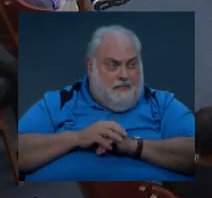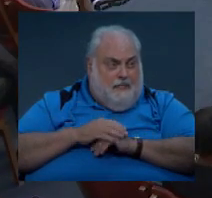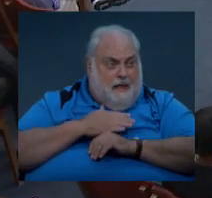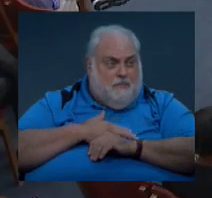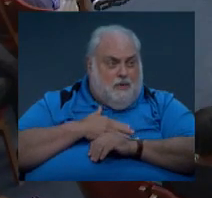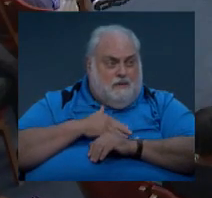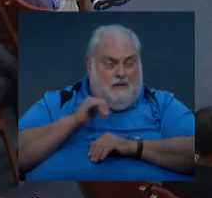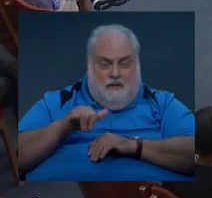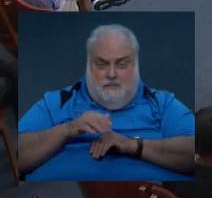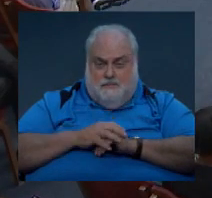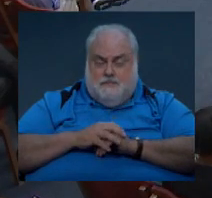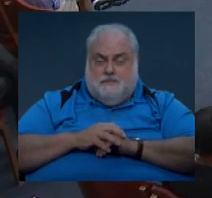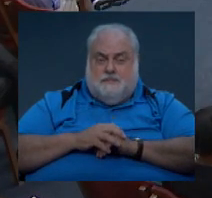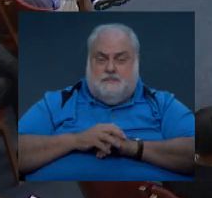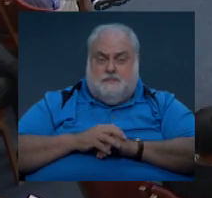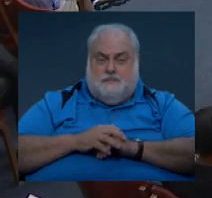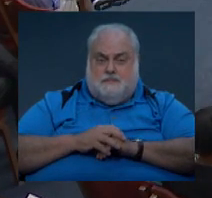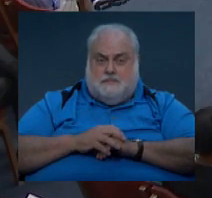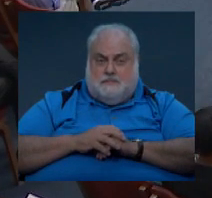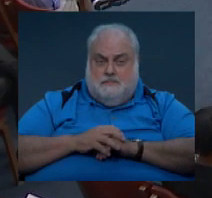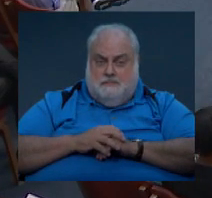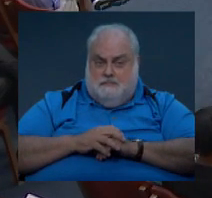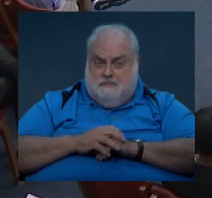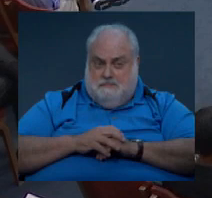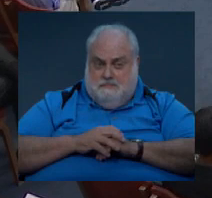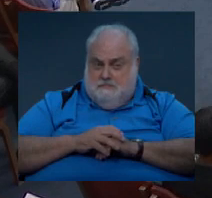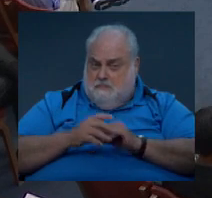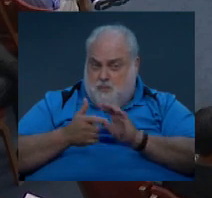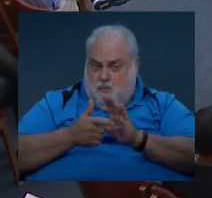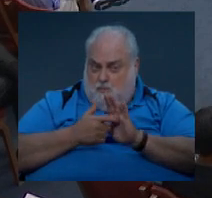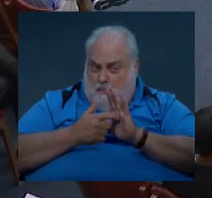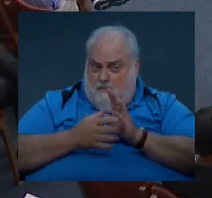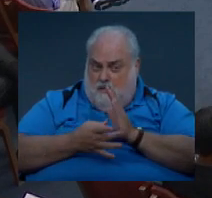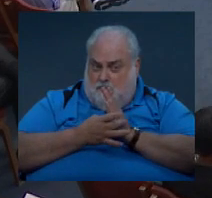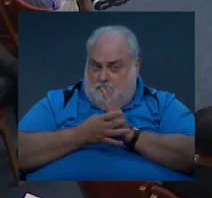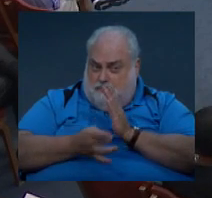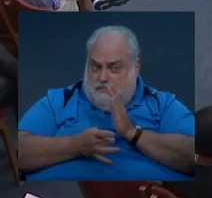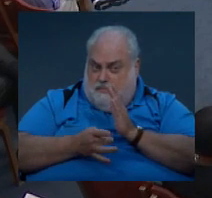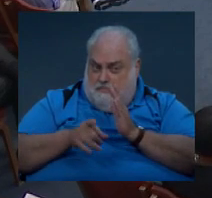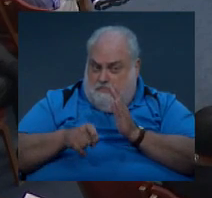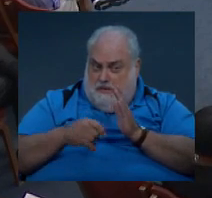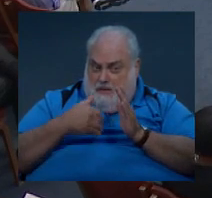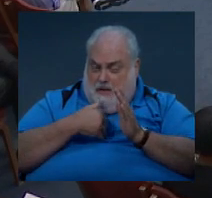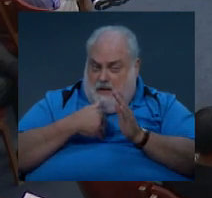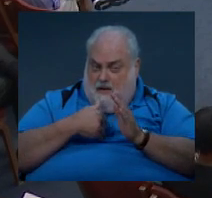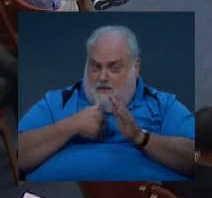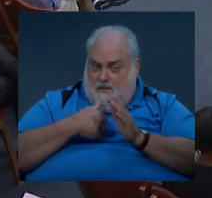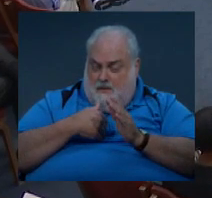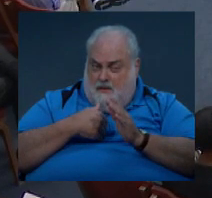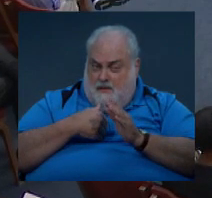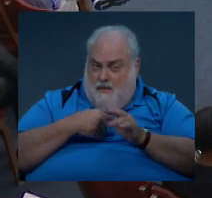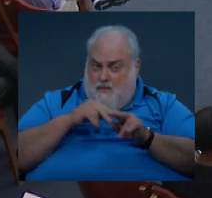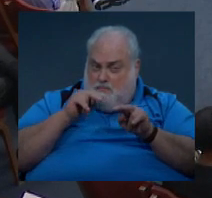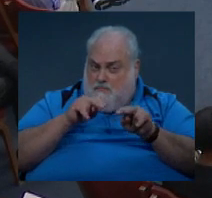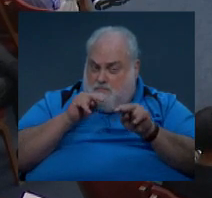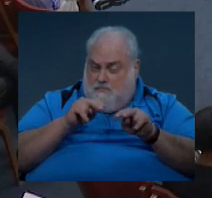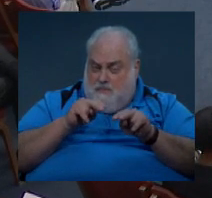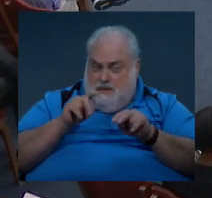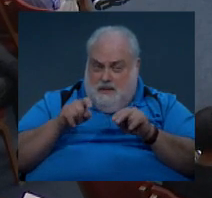me, I'd appreciate it. If there's any expertise in any certain area that they have to have or that we're looking for that we don't have right